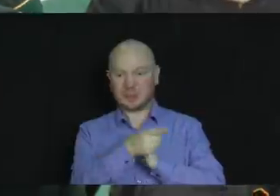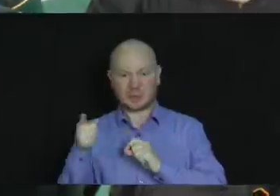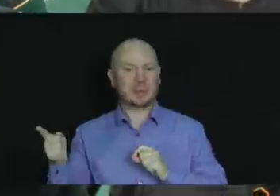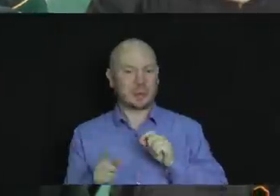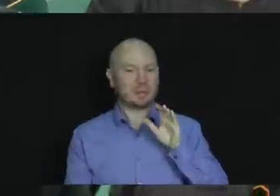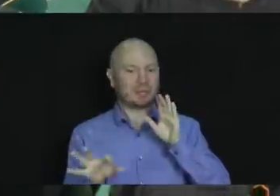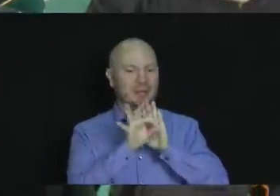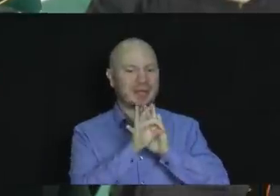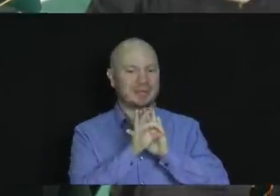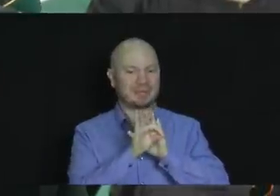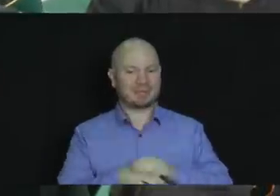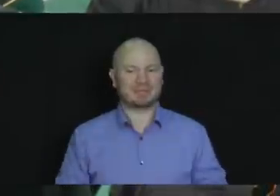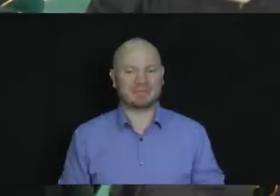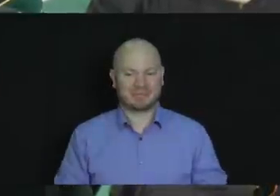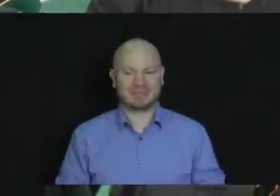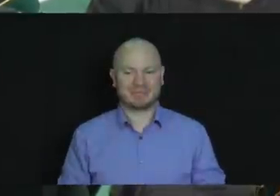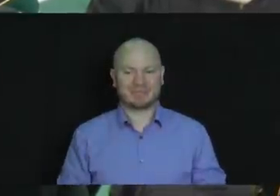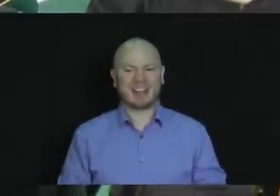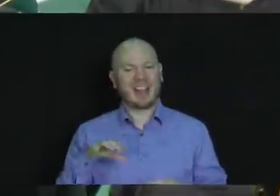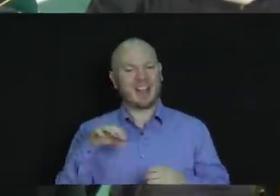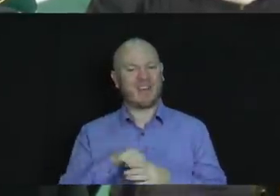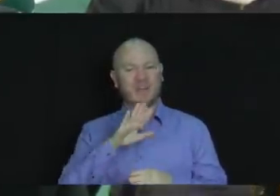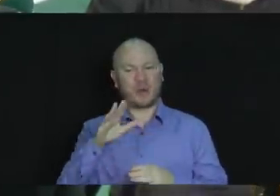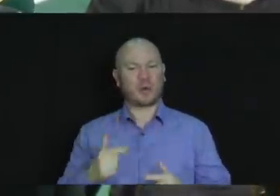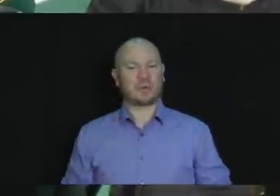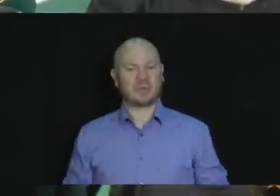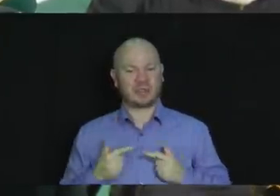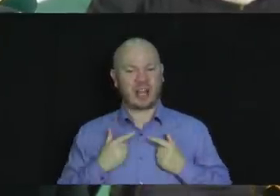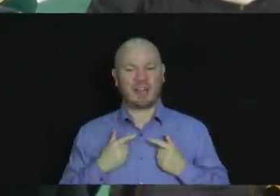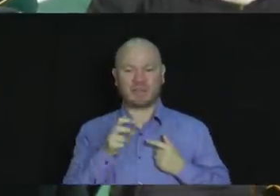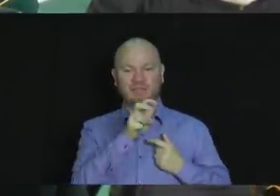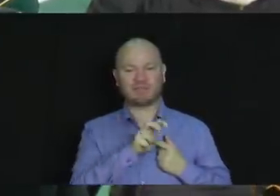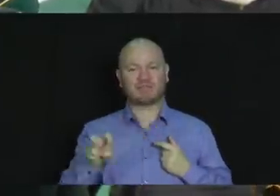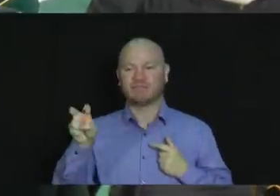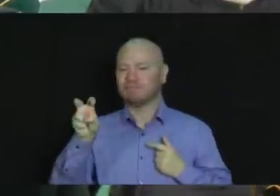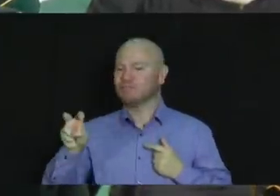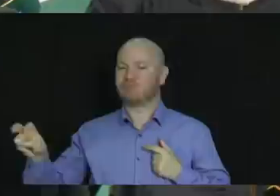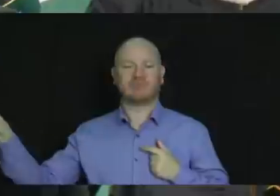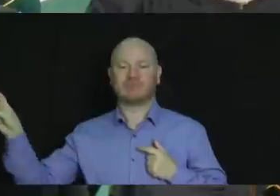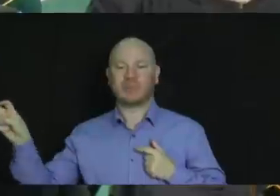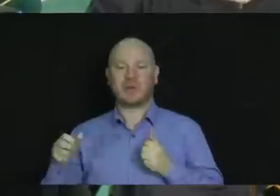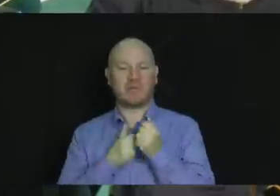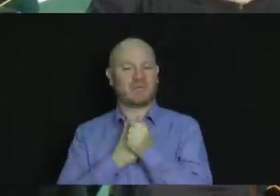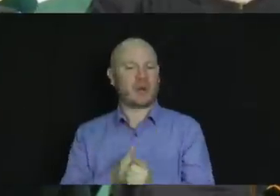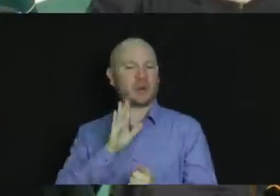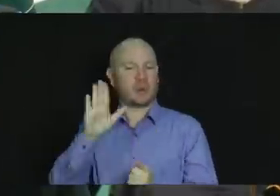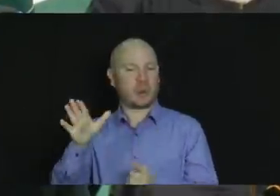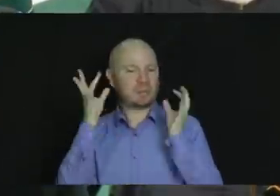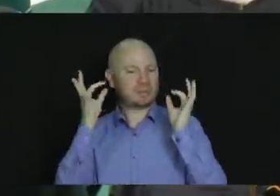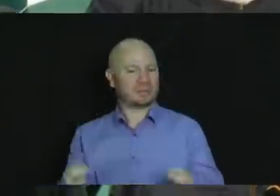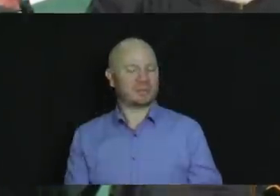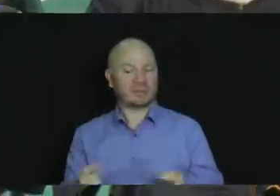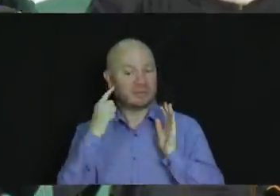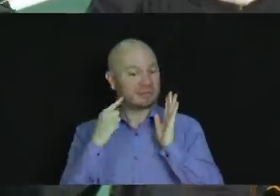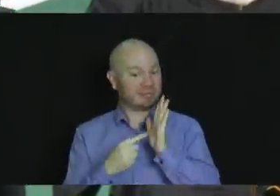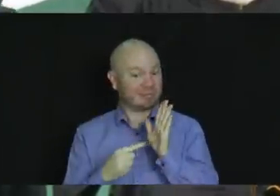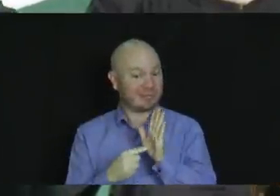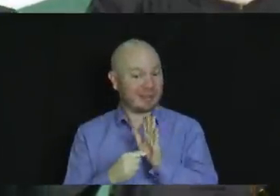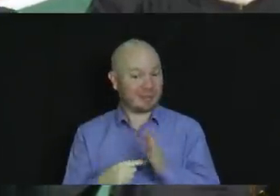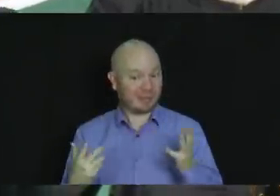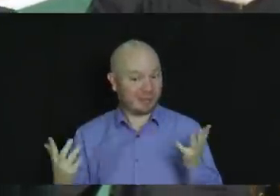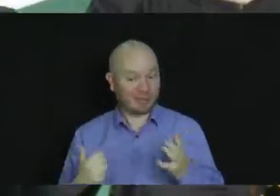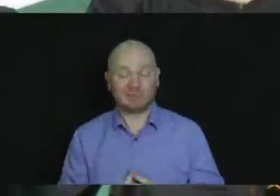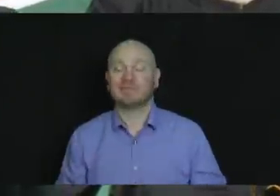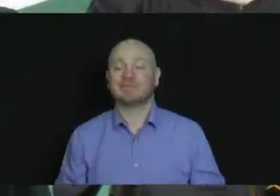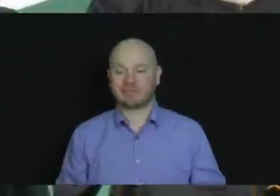involves the life transitions that are based on your own personal choices. For example, 2 years ago, my